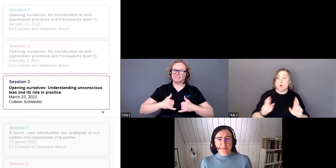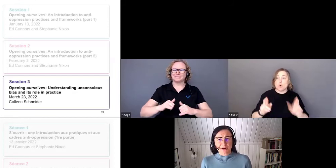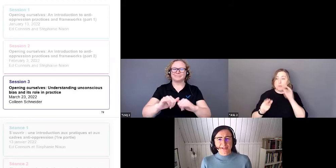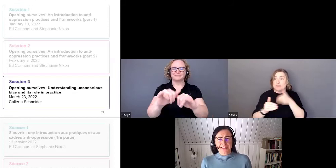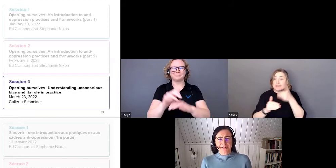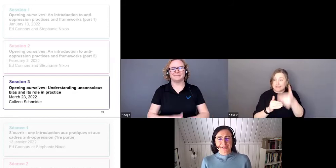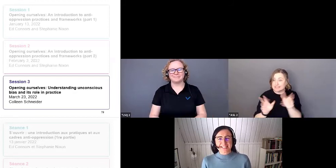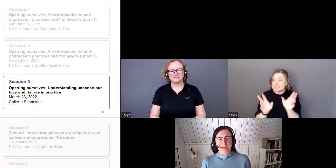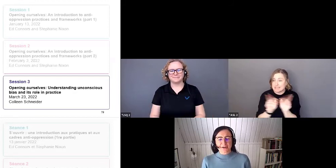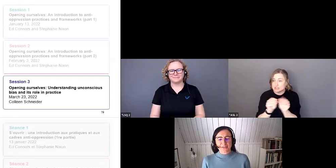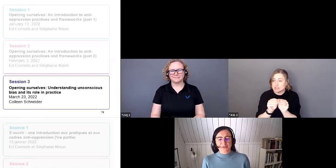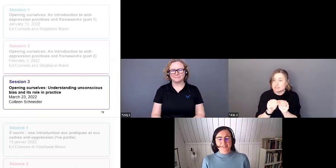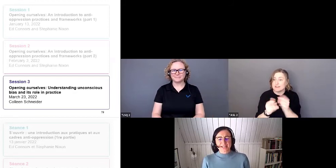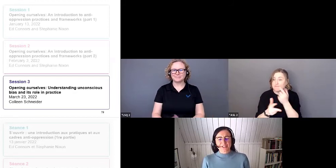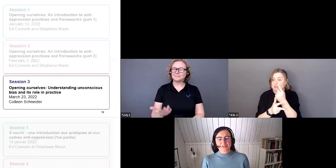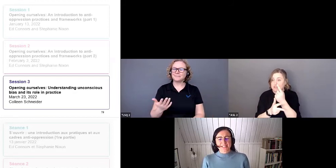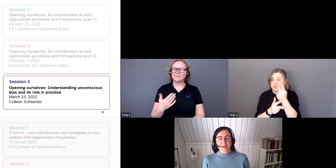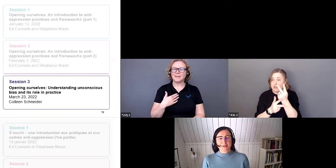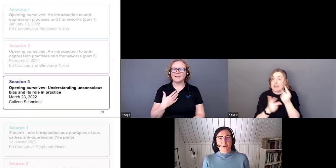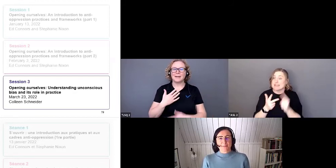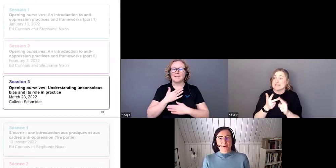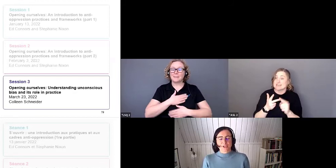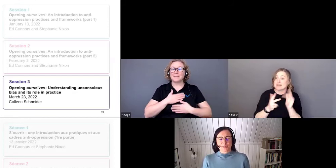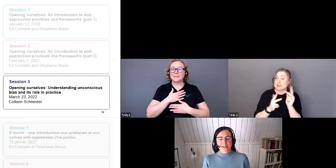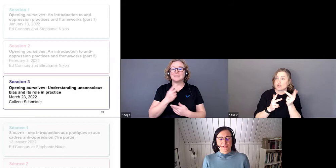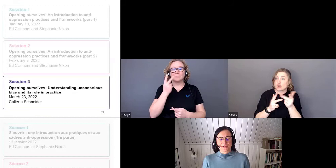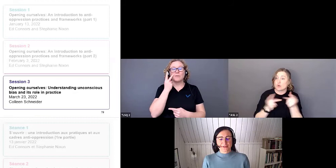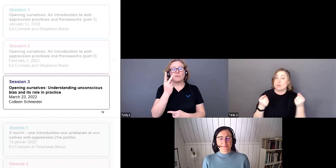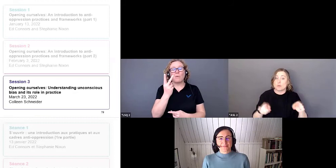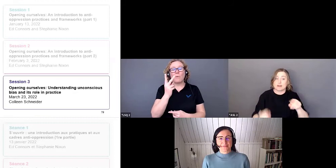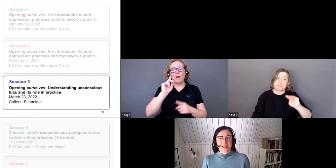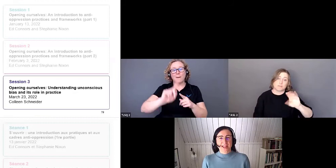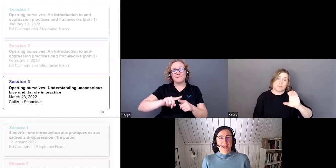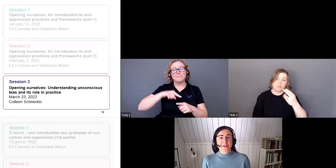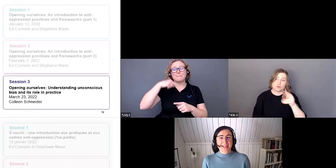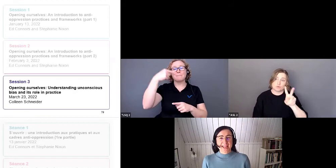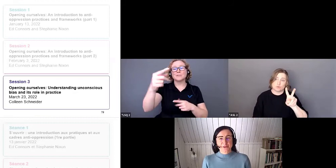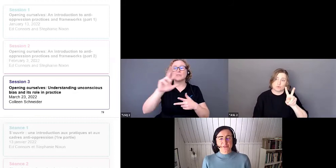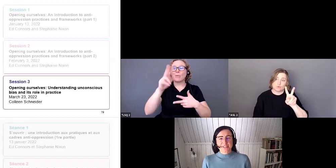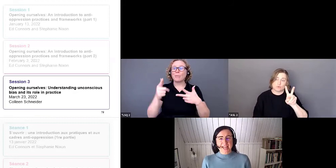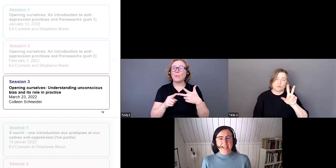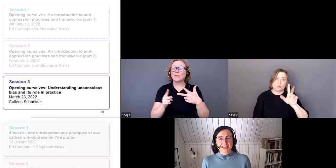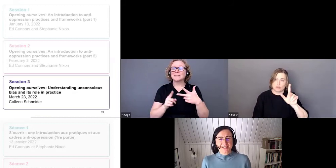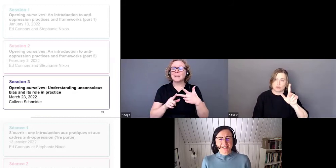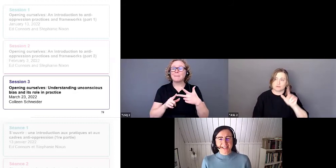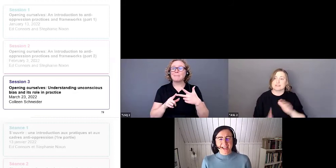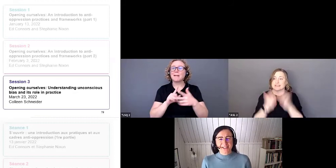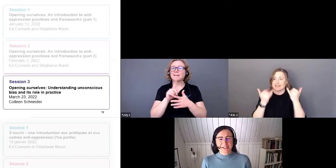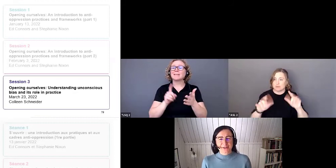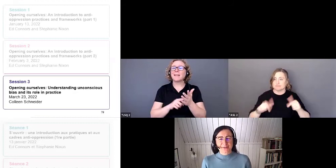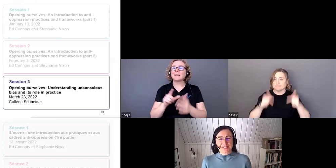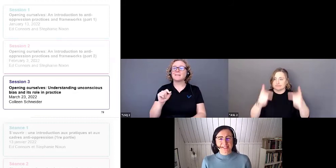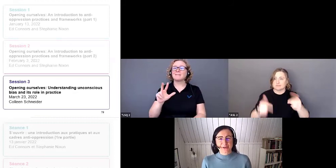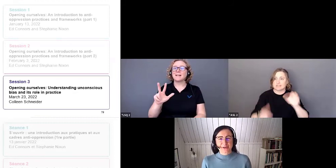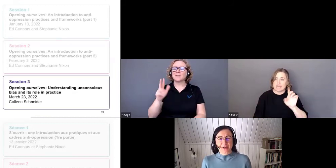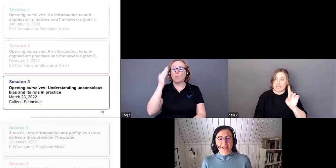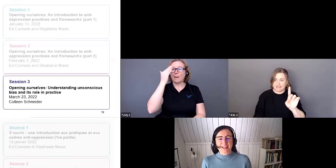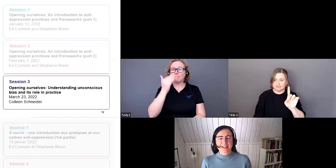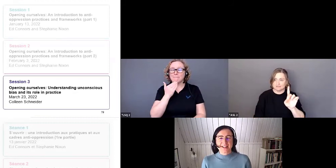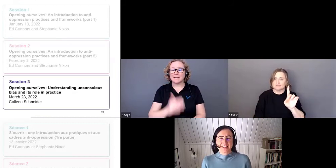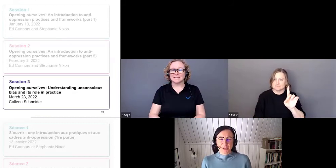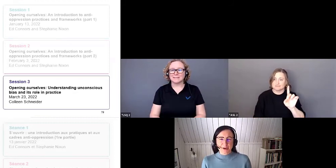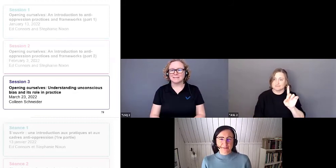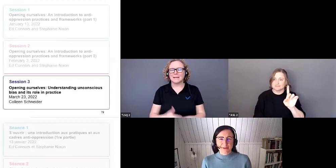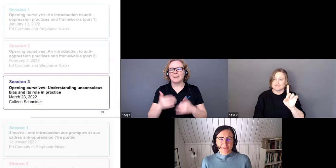is a 3-part series, and our 3rd session is happening on March 23rd. I'm going to hand over to Ed to close us in a good